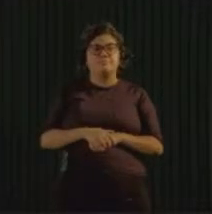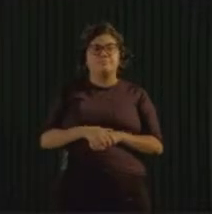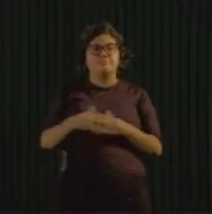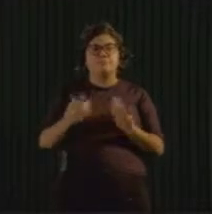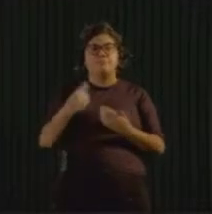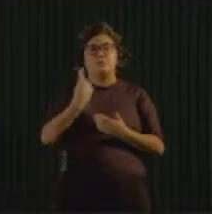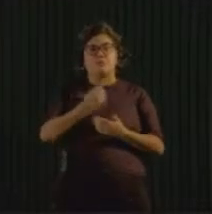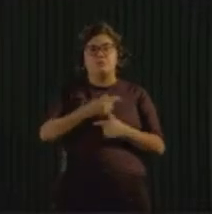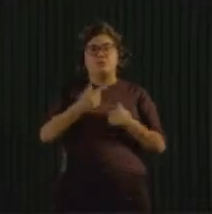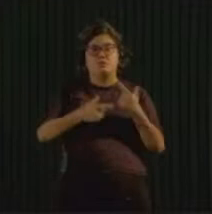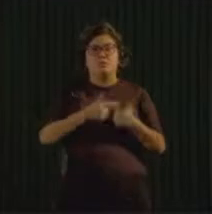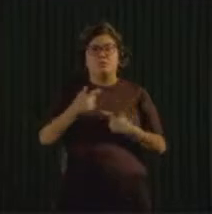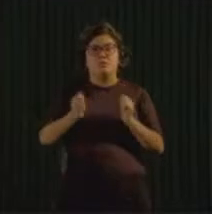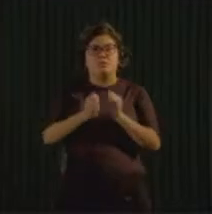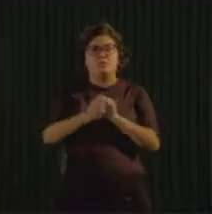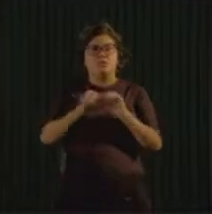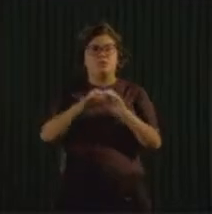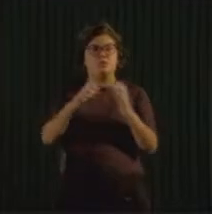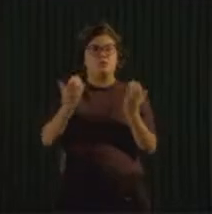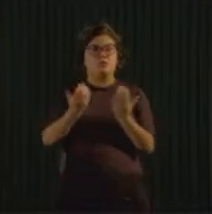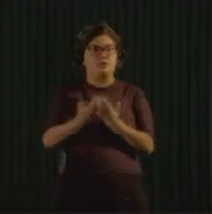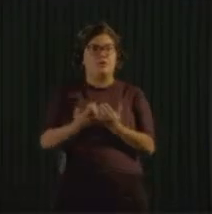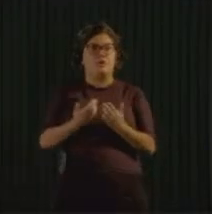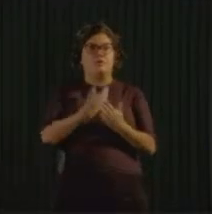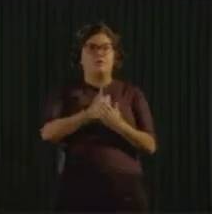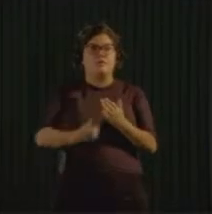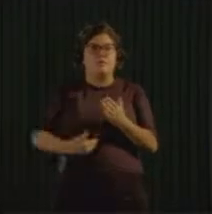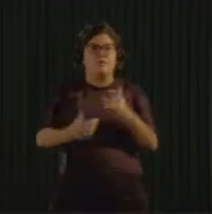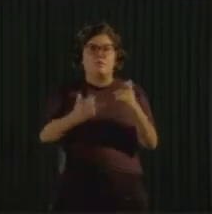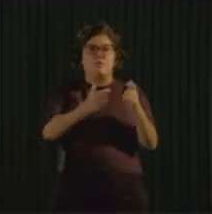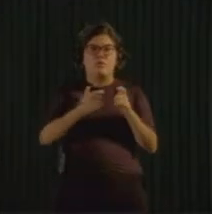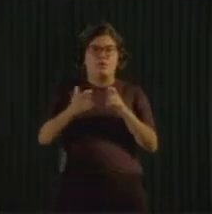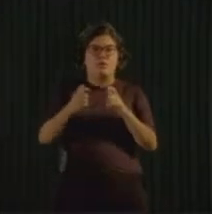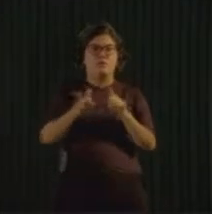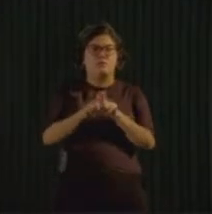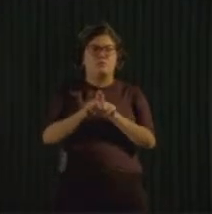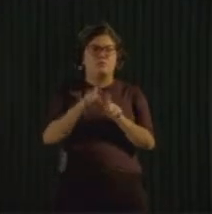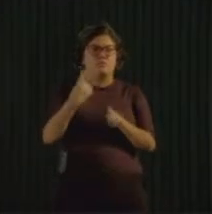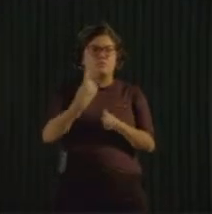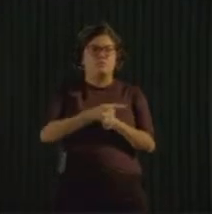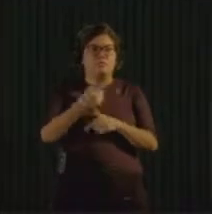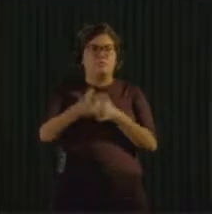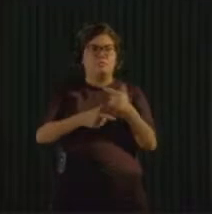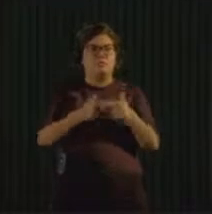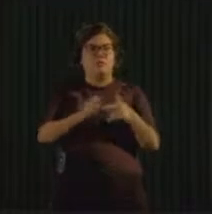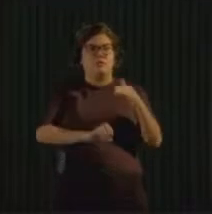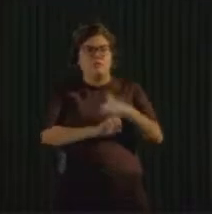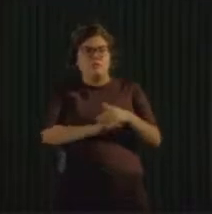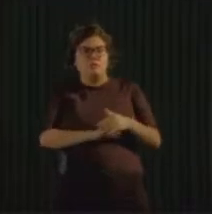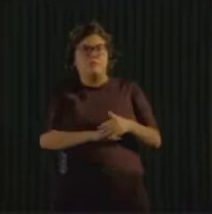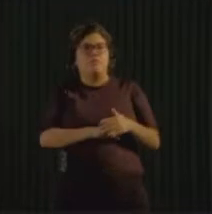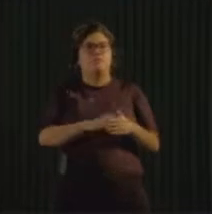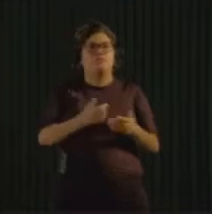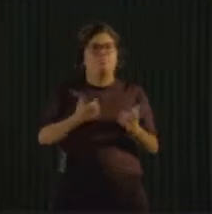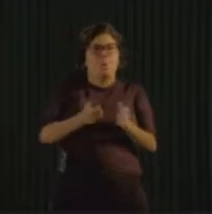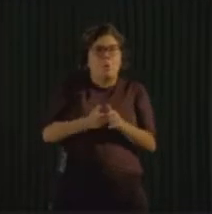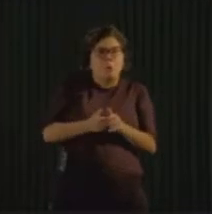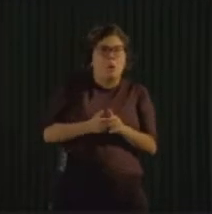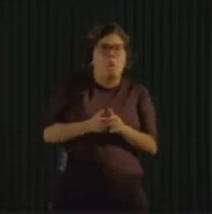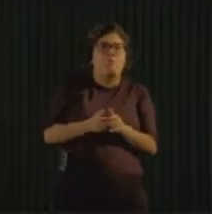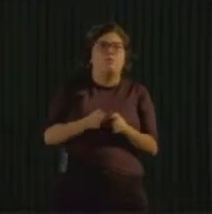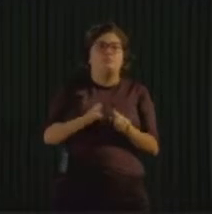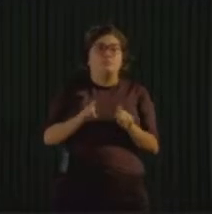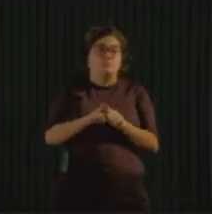municipal offices. At the same time, we engage businesses, both very small up to the global